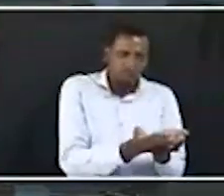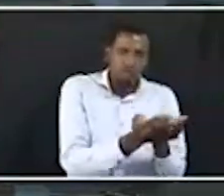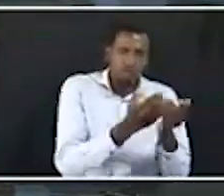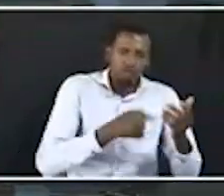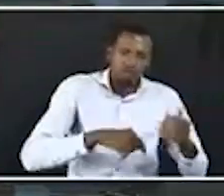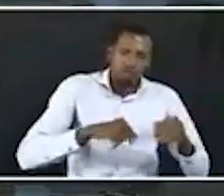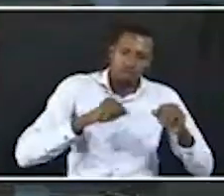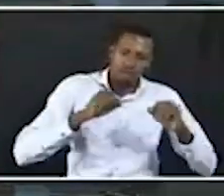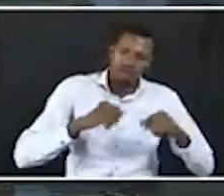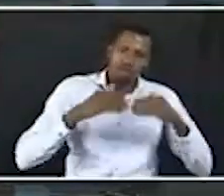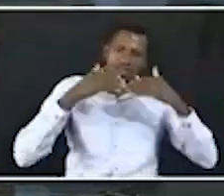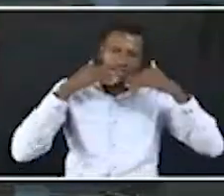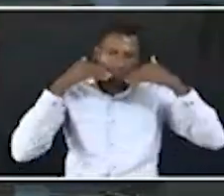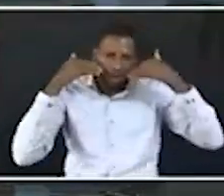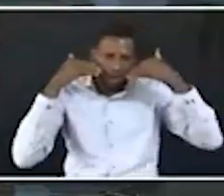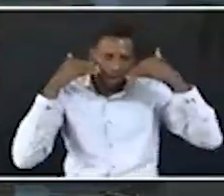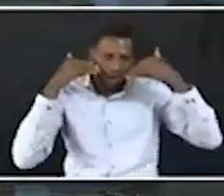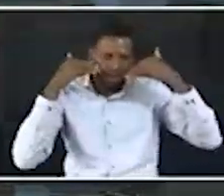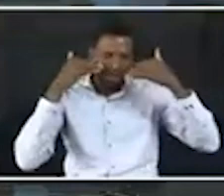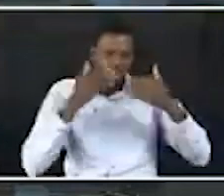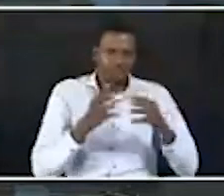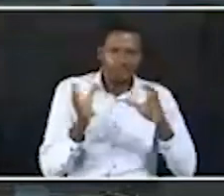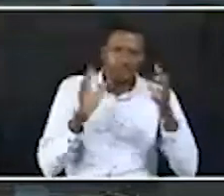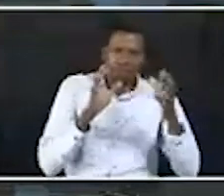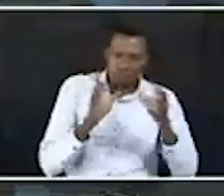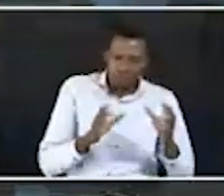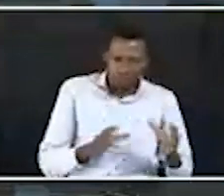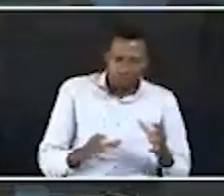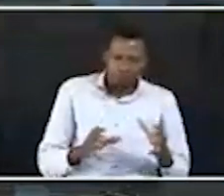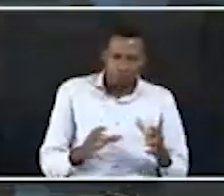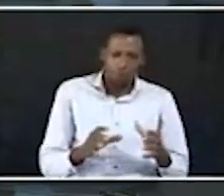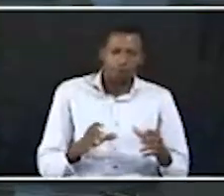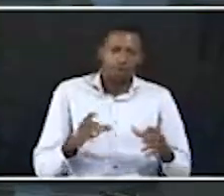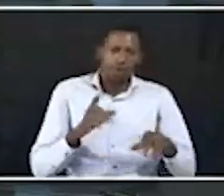can smile at the storm. As we